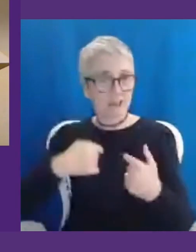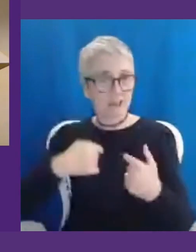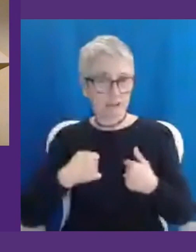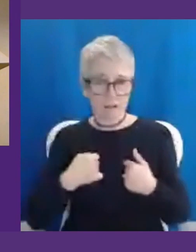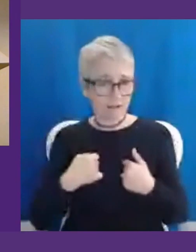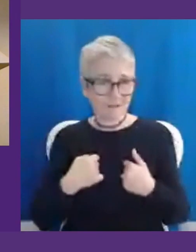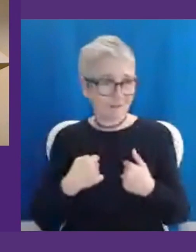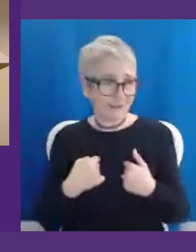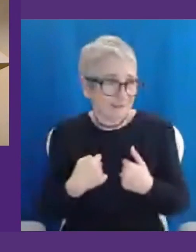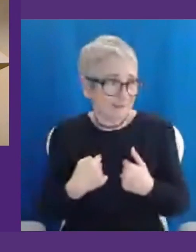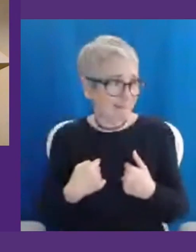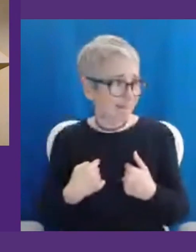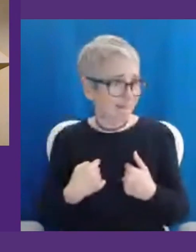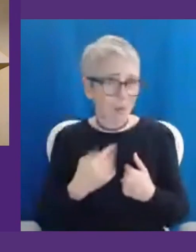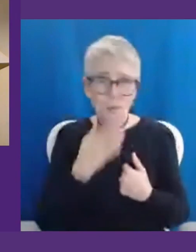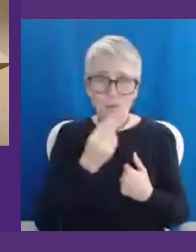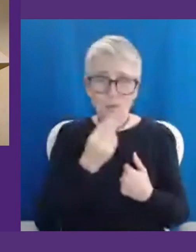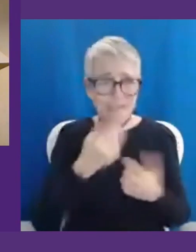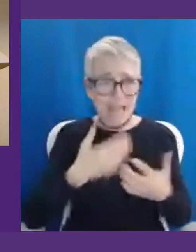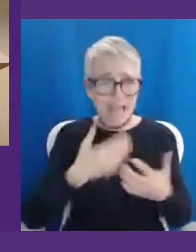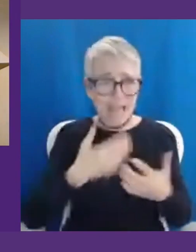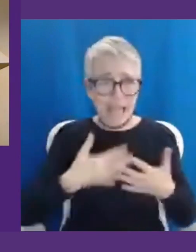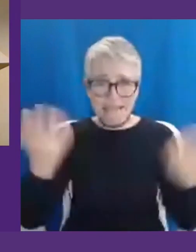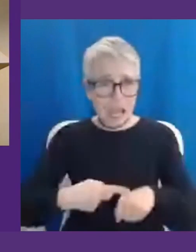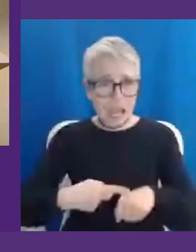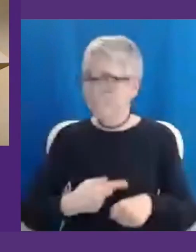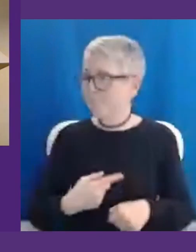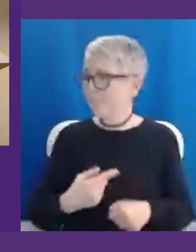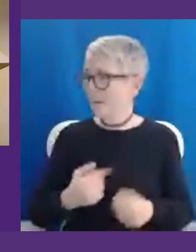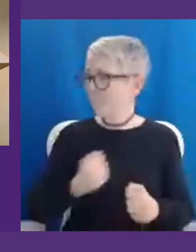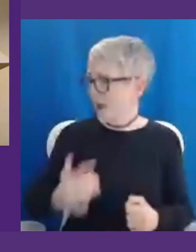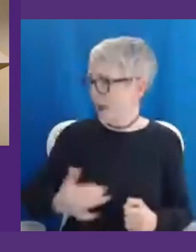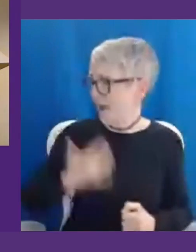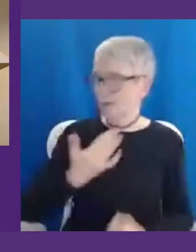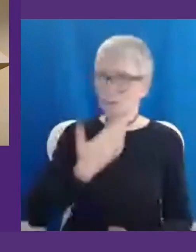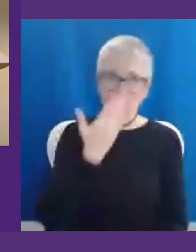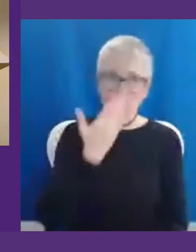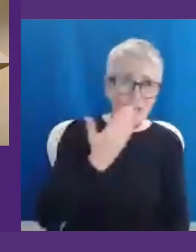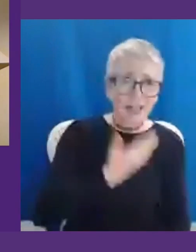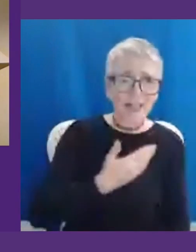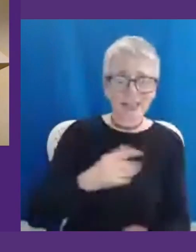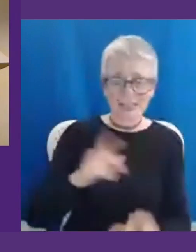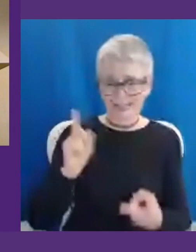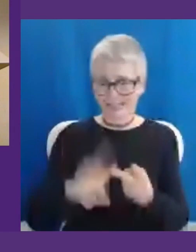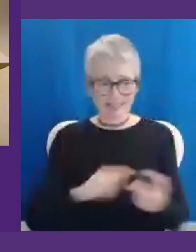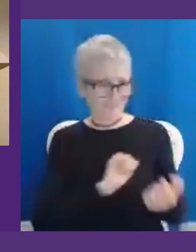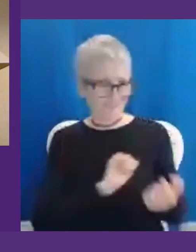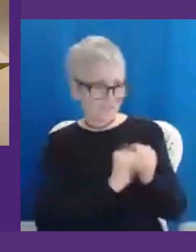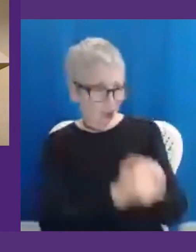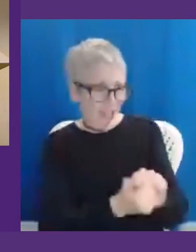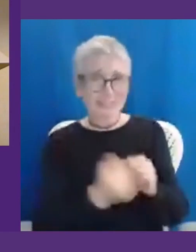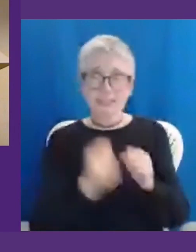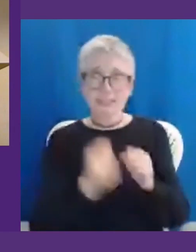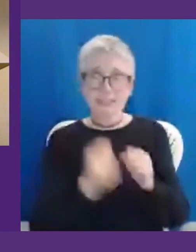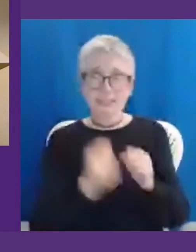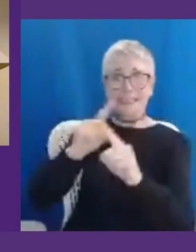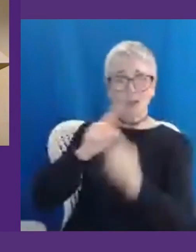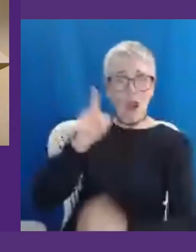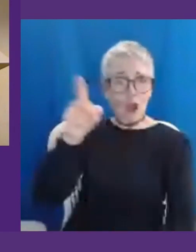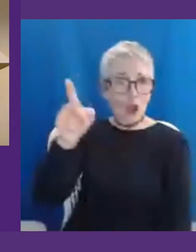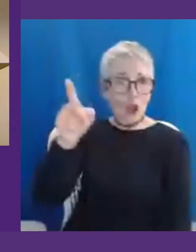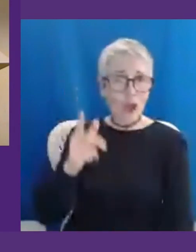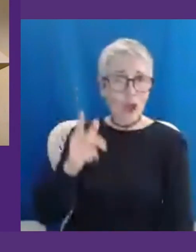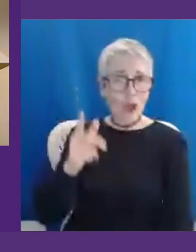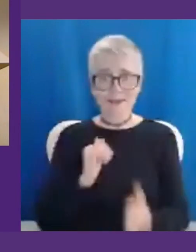life, at school, with my classmates, with my teachers, even with my doctors, who, in